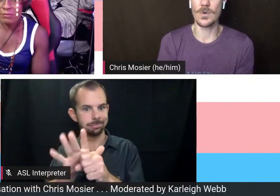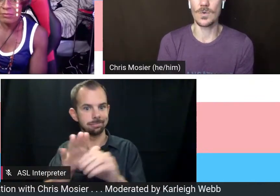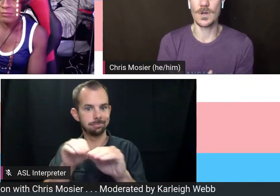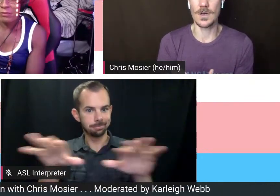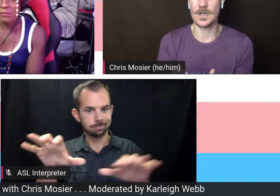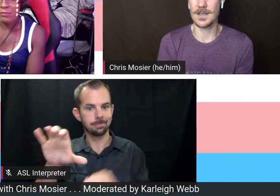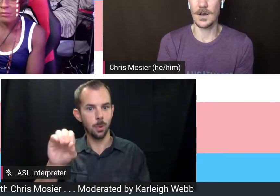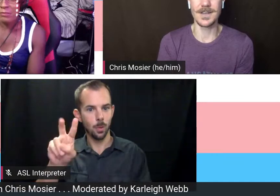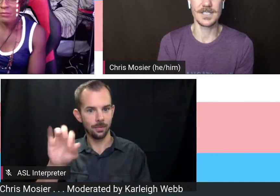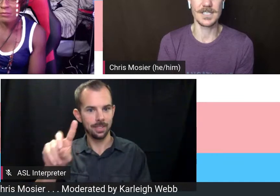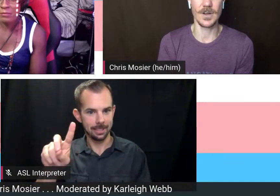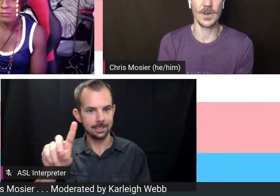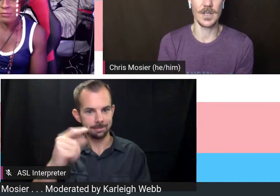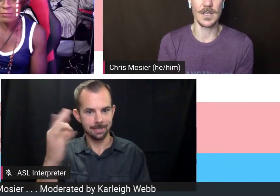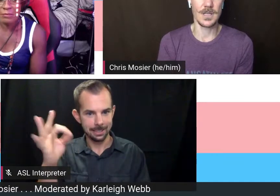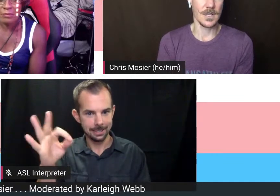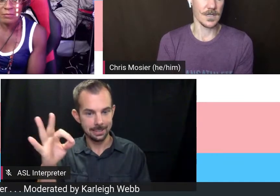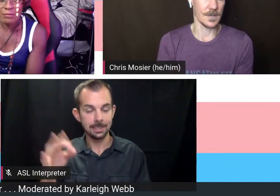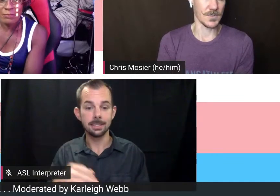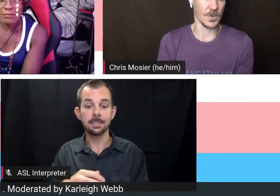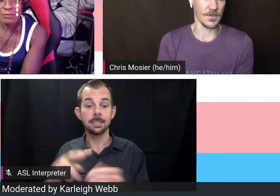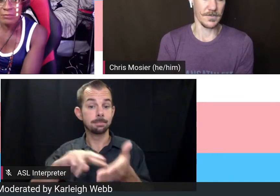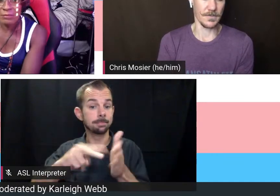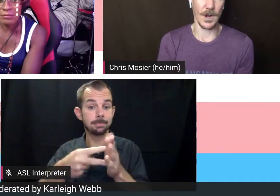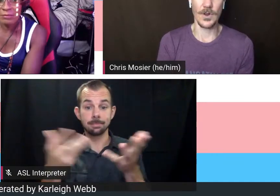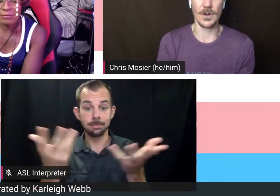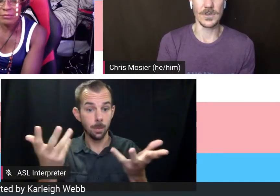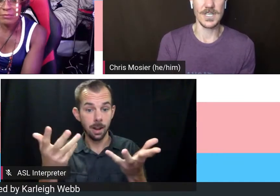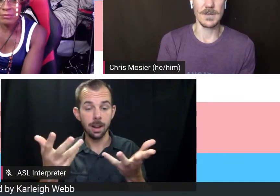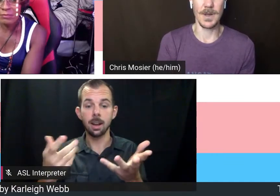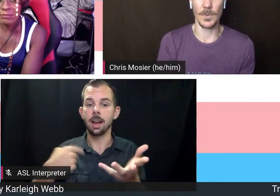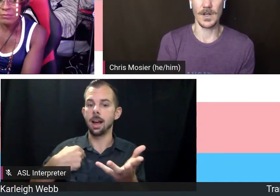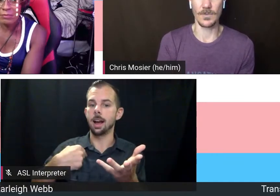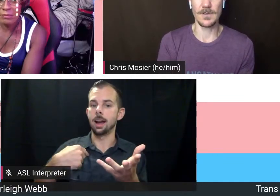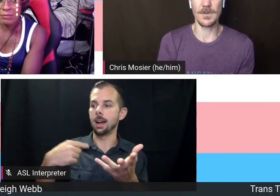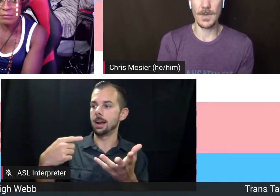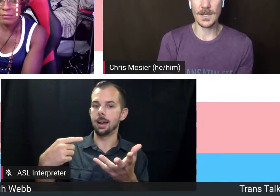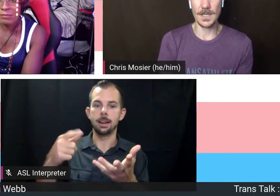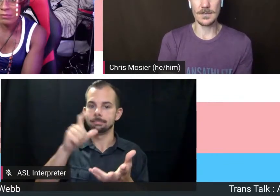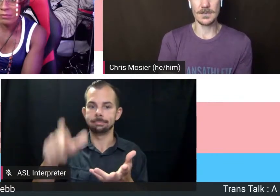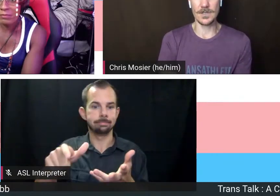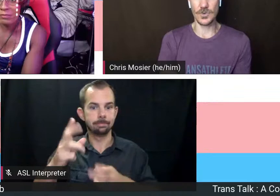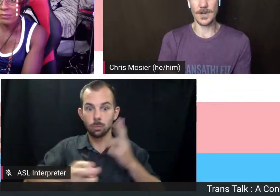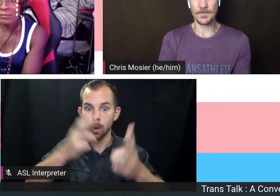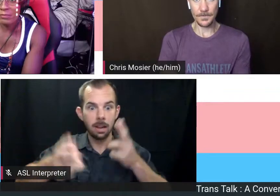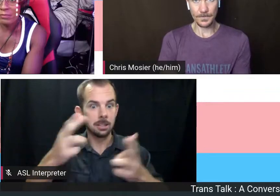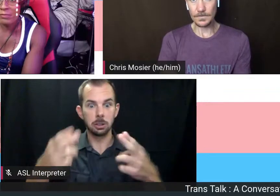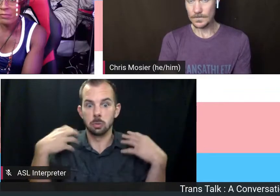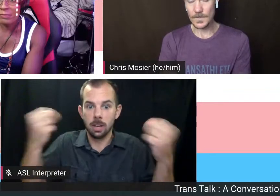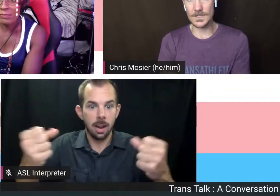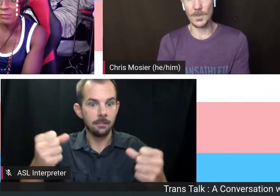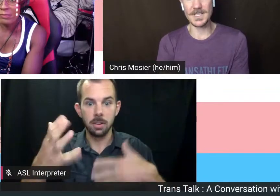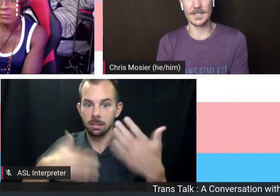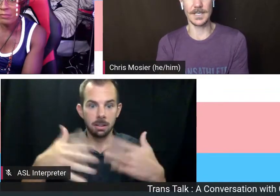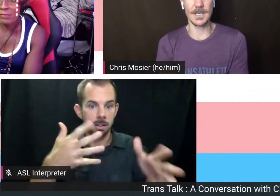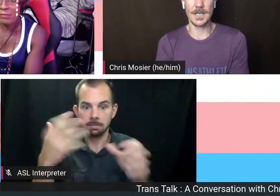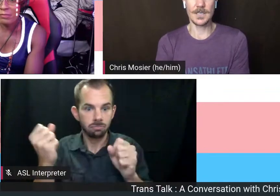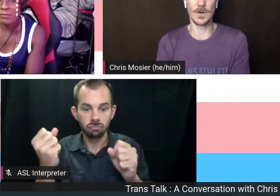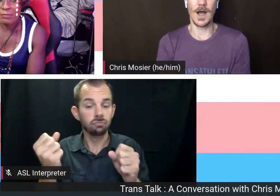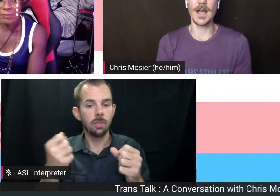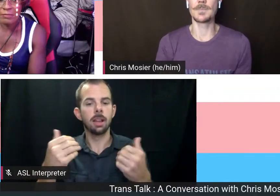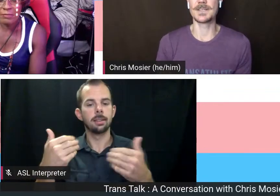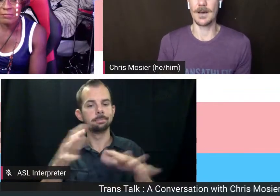rush, no unnecessary sort of barriers in my recovery from my knee injury. So